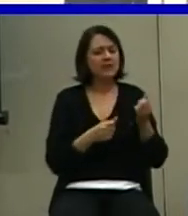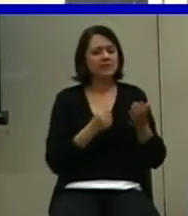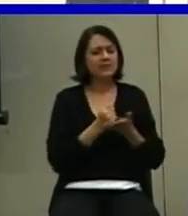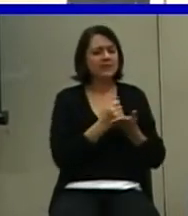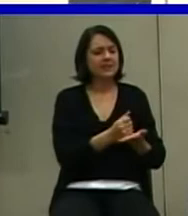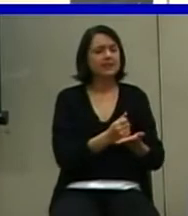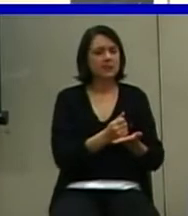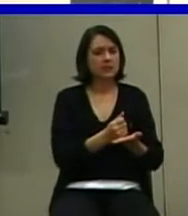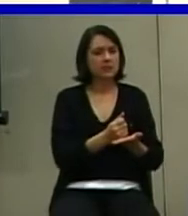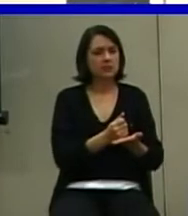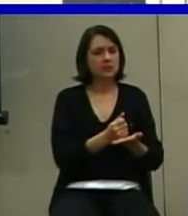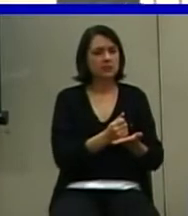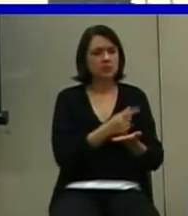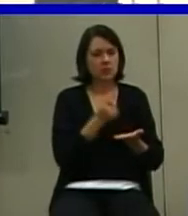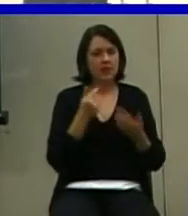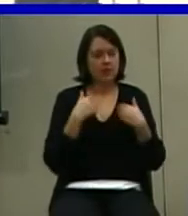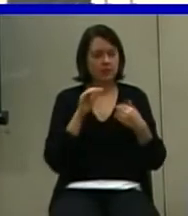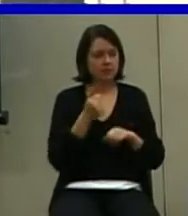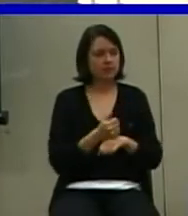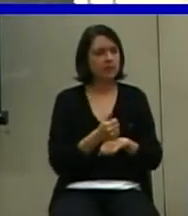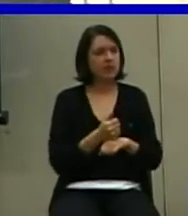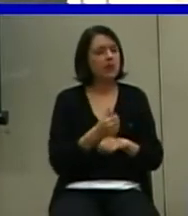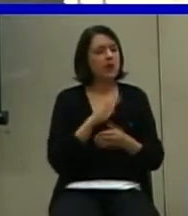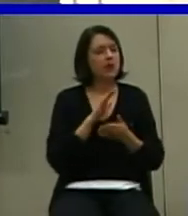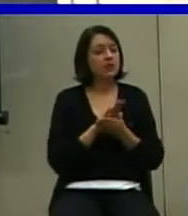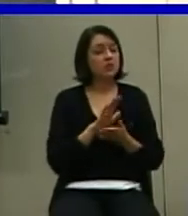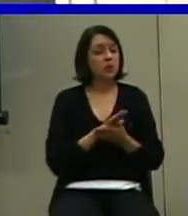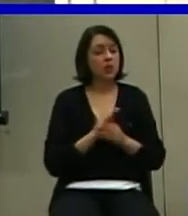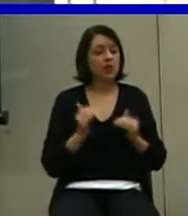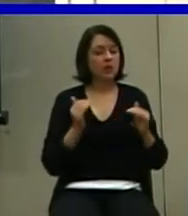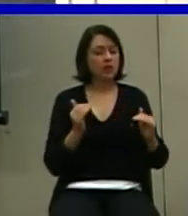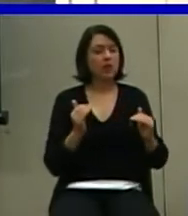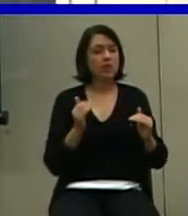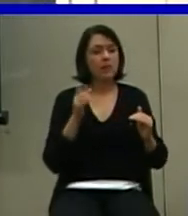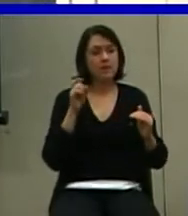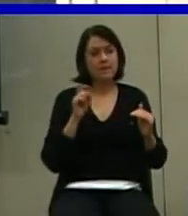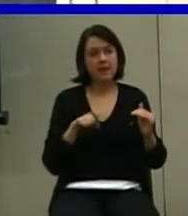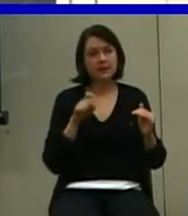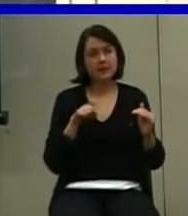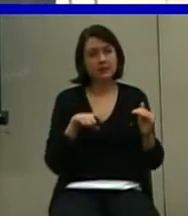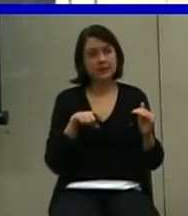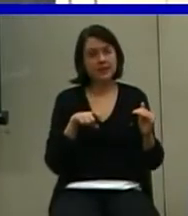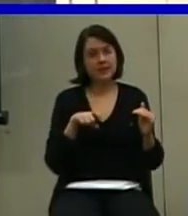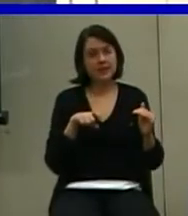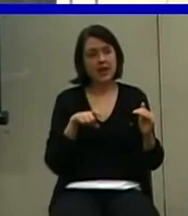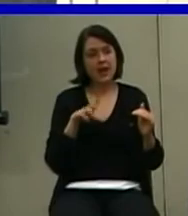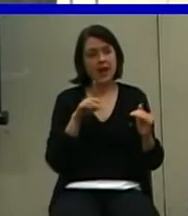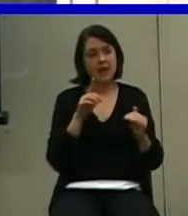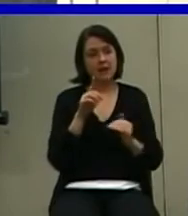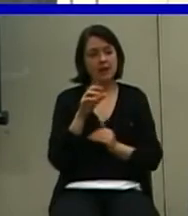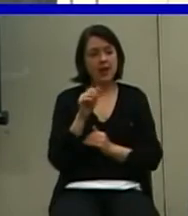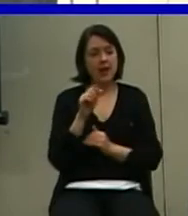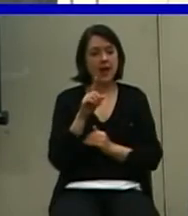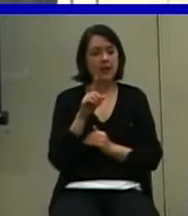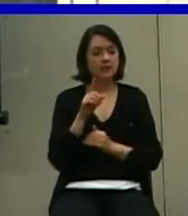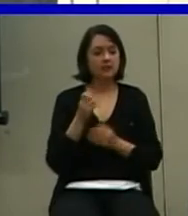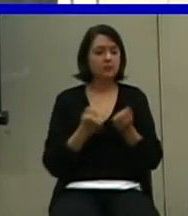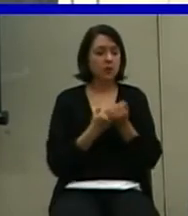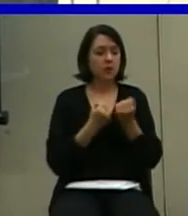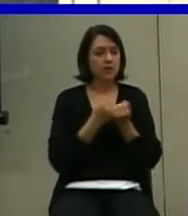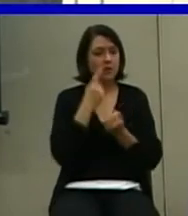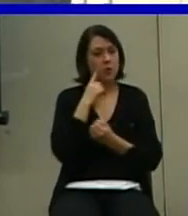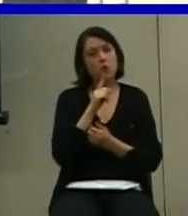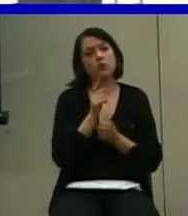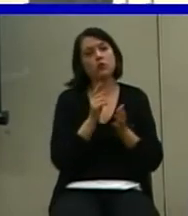So you guys have got that going. At the school level, there must be an administrative support and school-wide